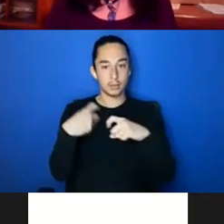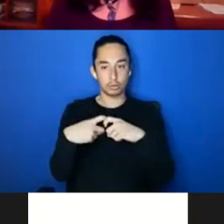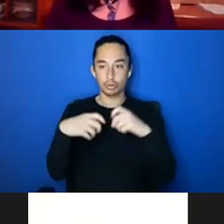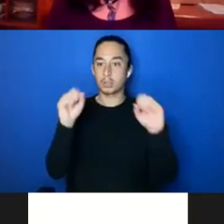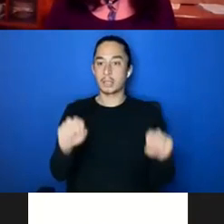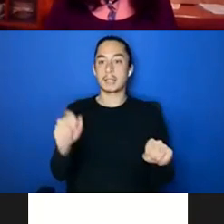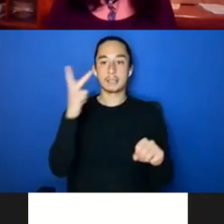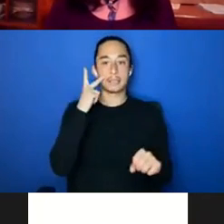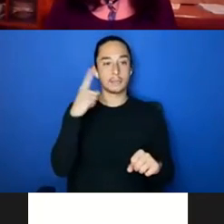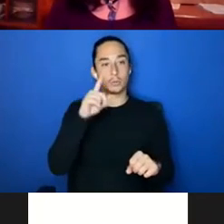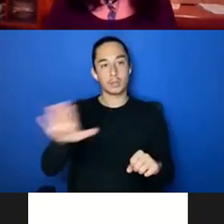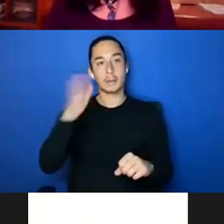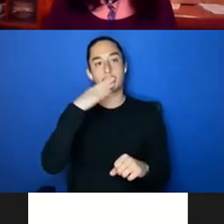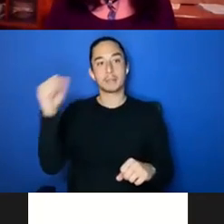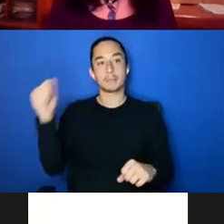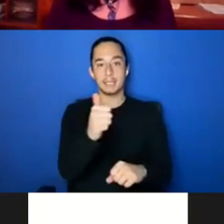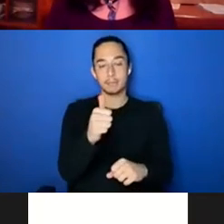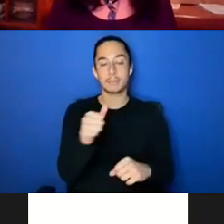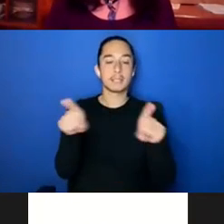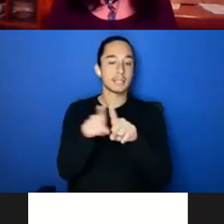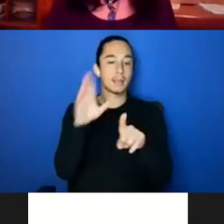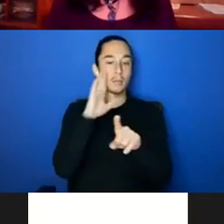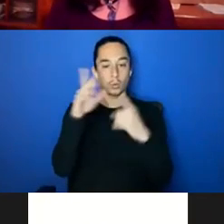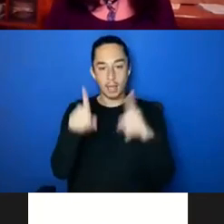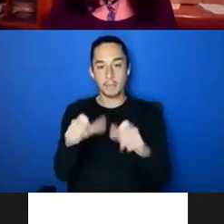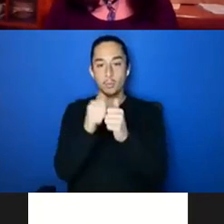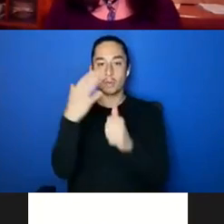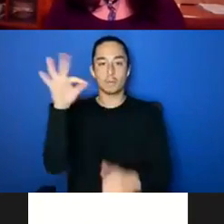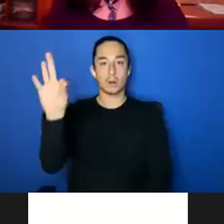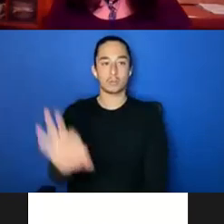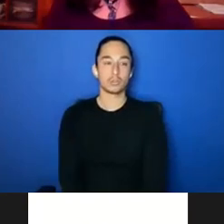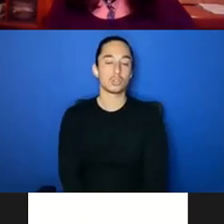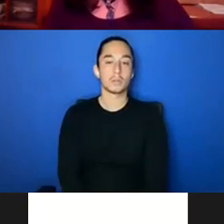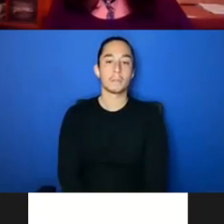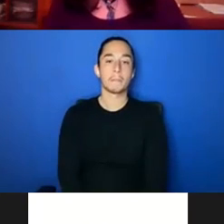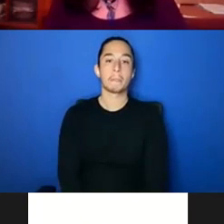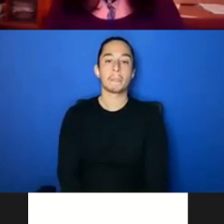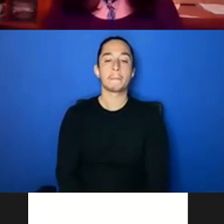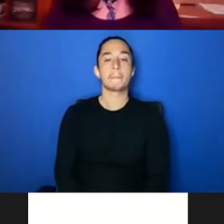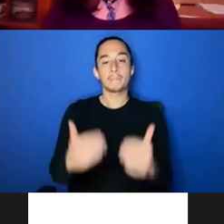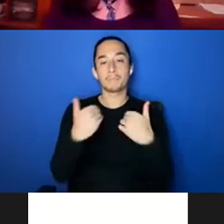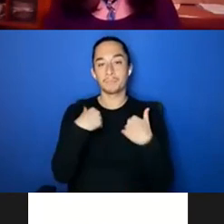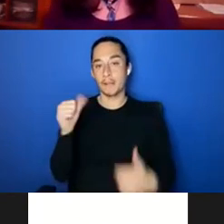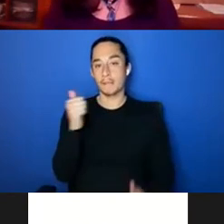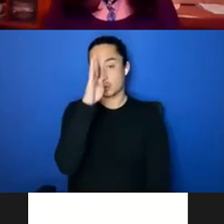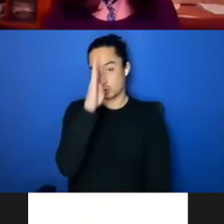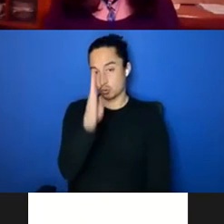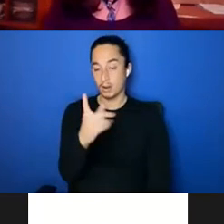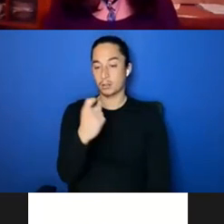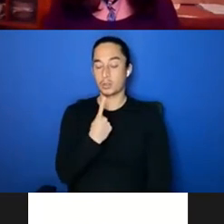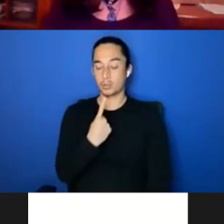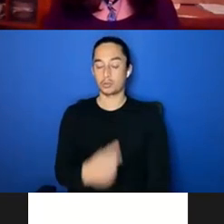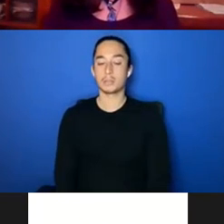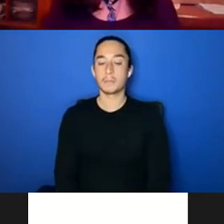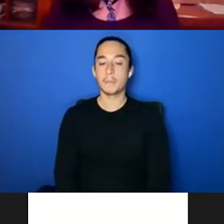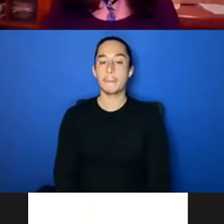see for their best placement. The same thing would happen with French. And then I have another direct connect question right